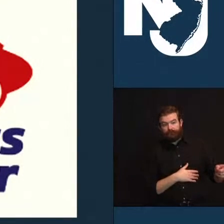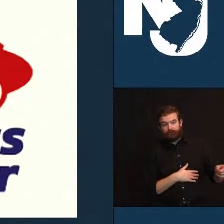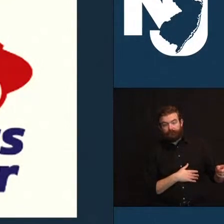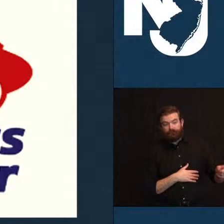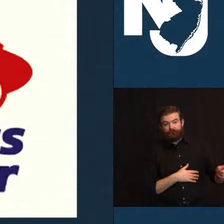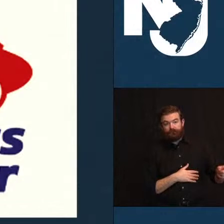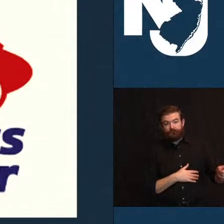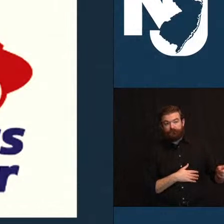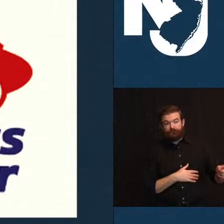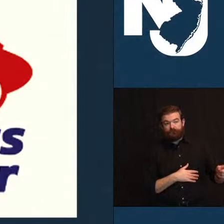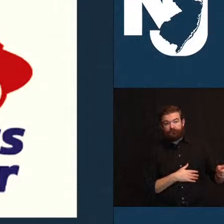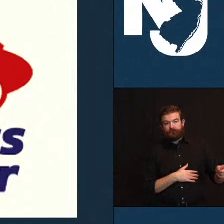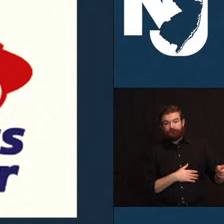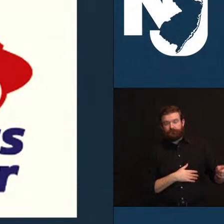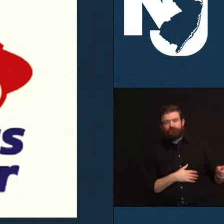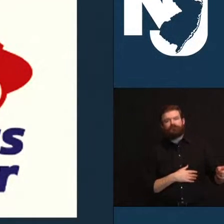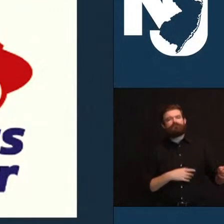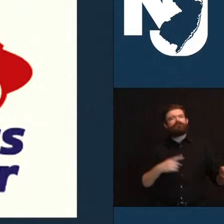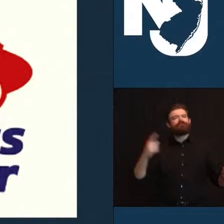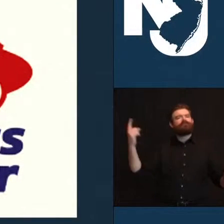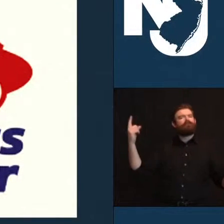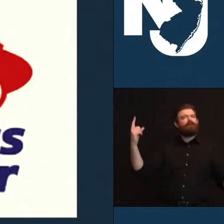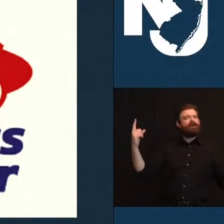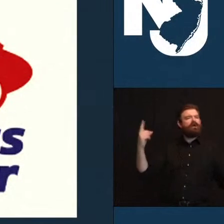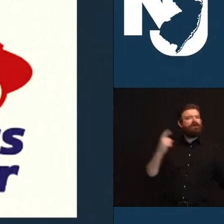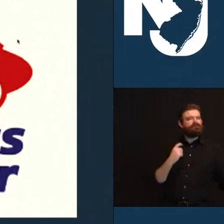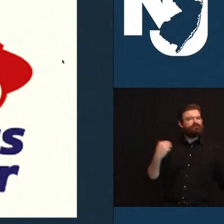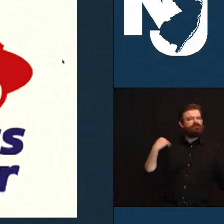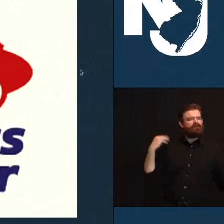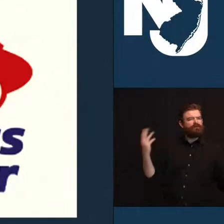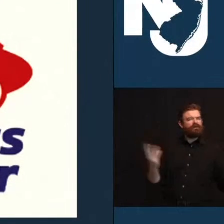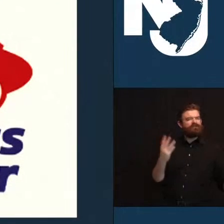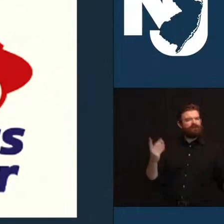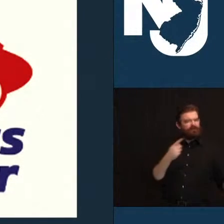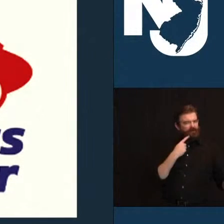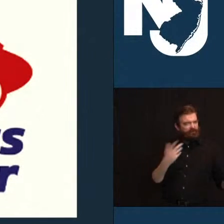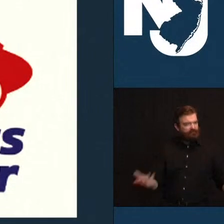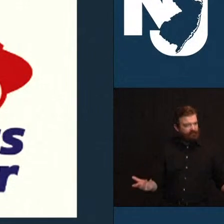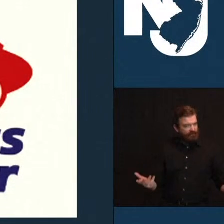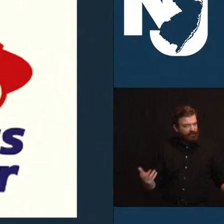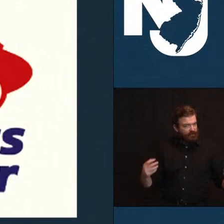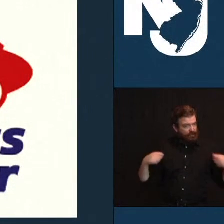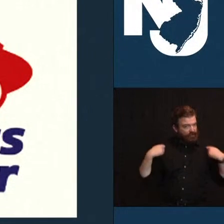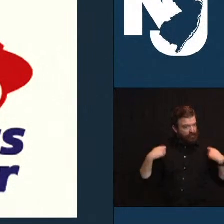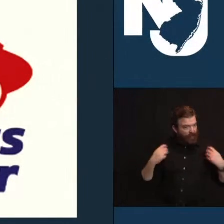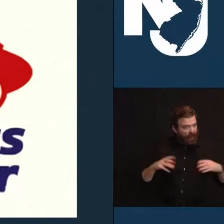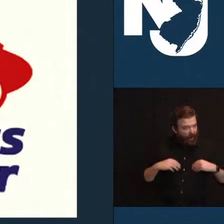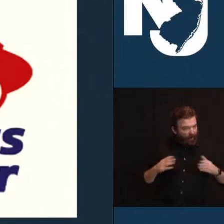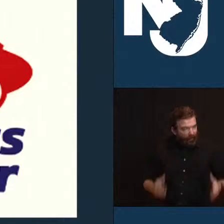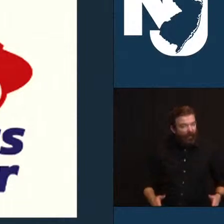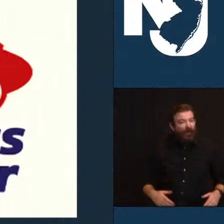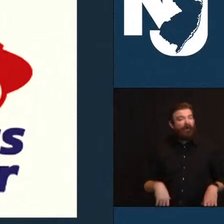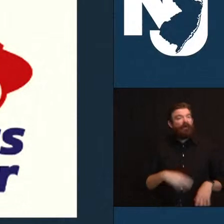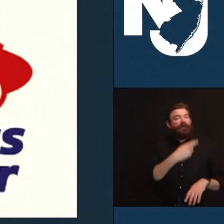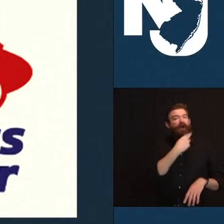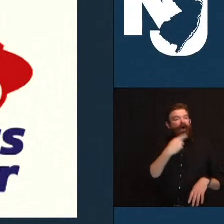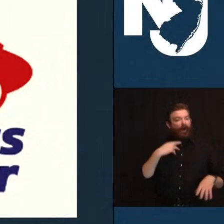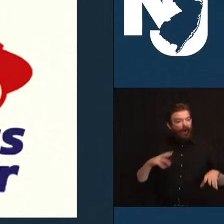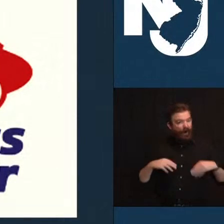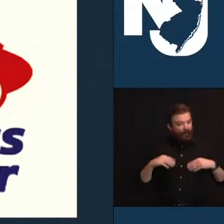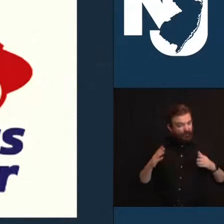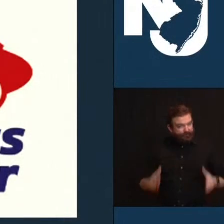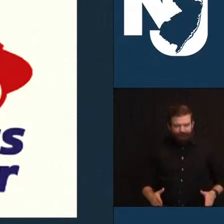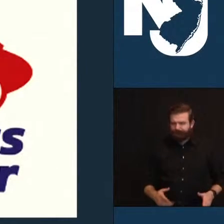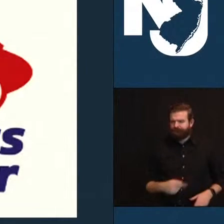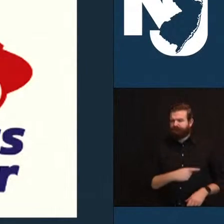noted that the overwhelming majority of our gym owners, as of our restaurants, have been doing the right things day in and day out, and not